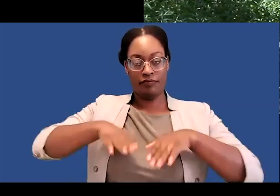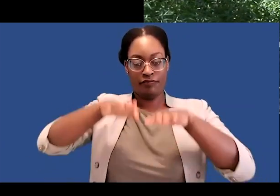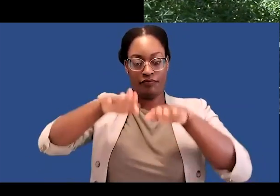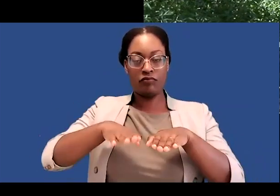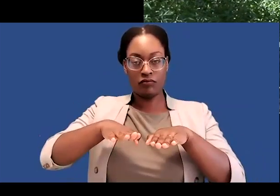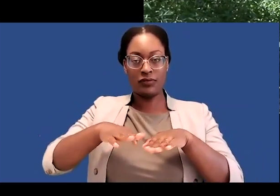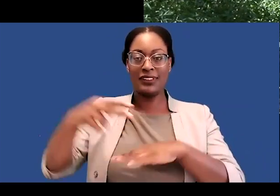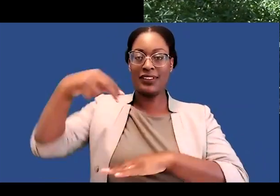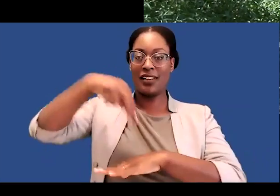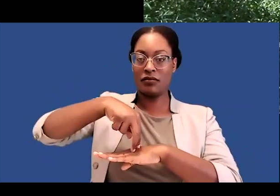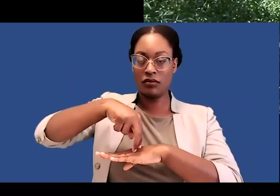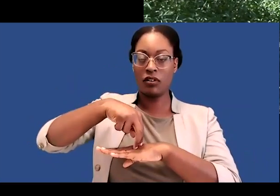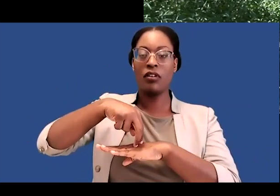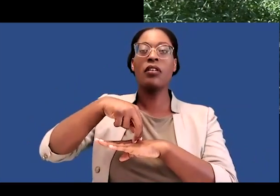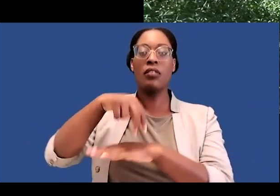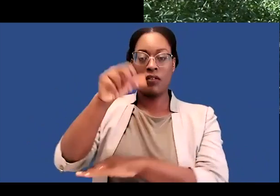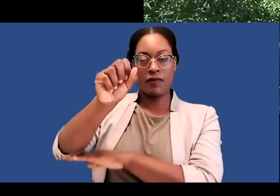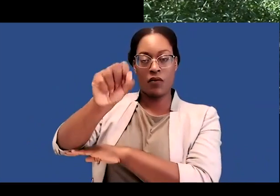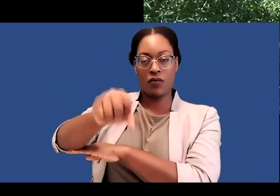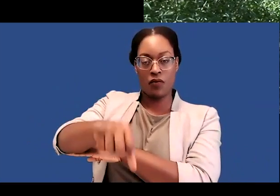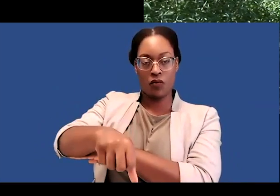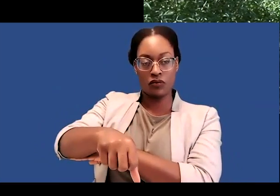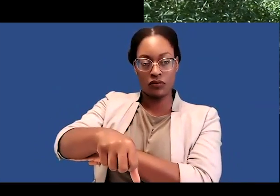to support us on our way up.